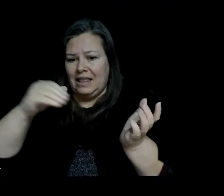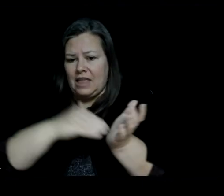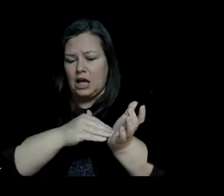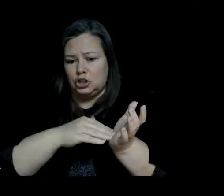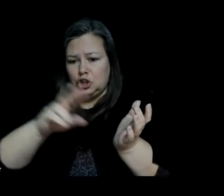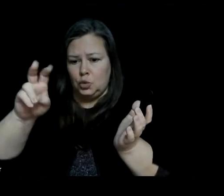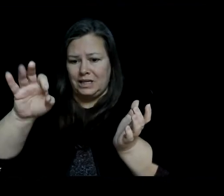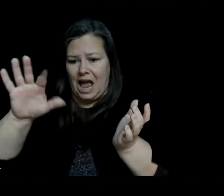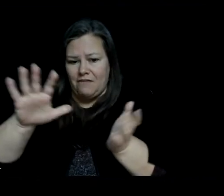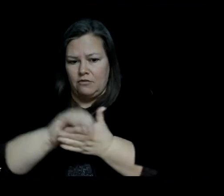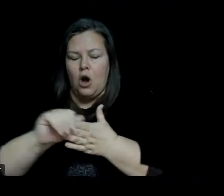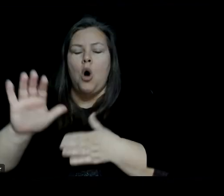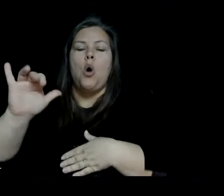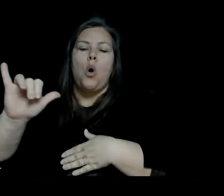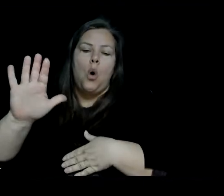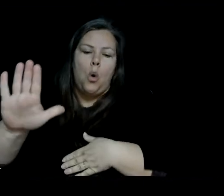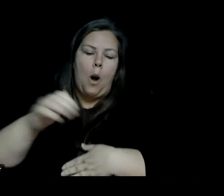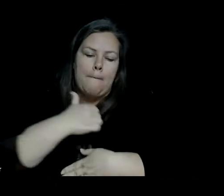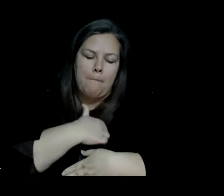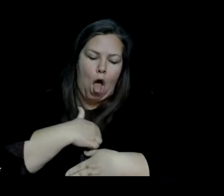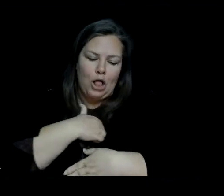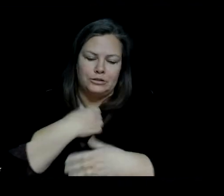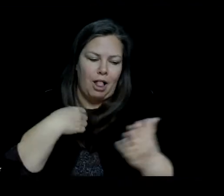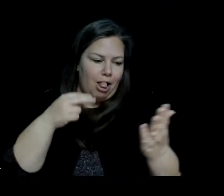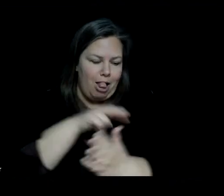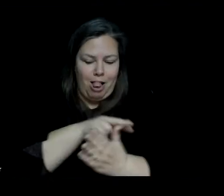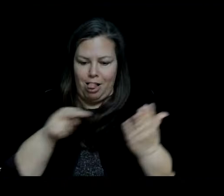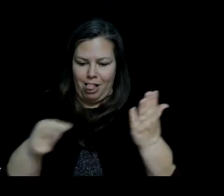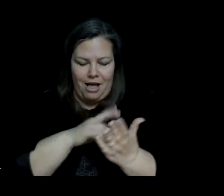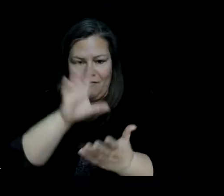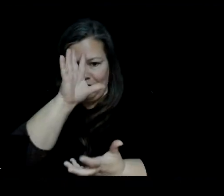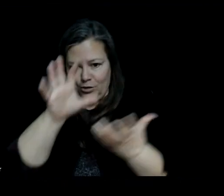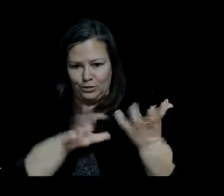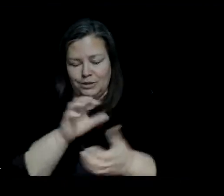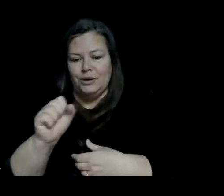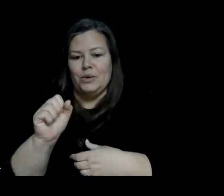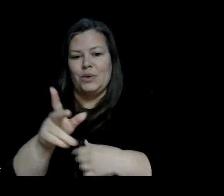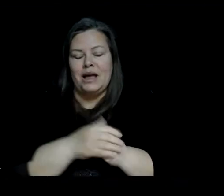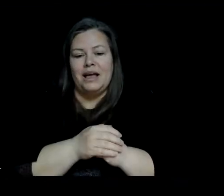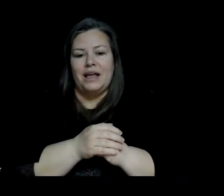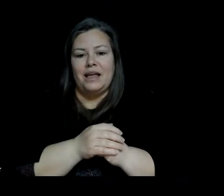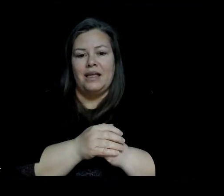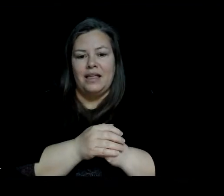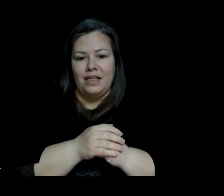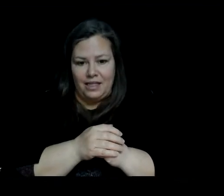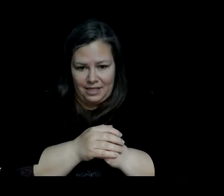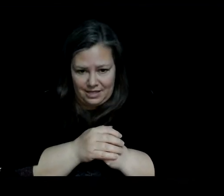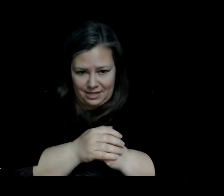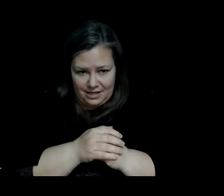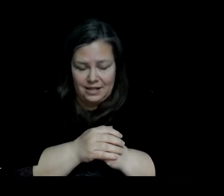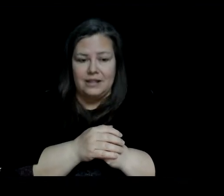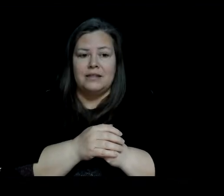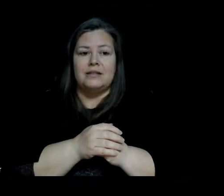$495,295. My apologies. Okay. I was getting very confused. Gotcha. Yes,